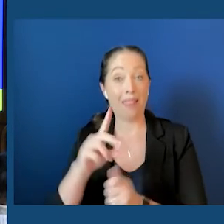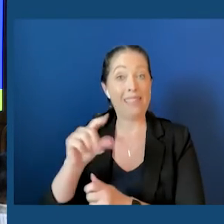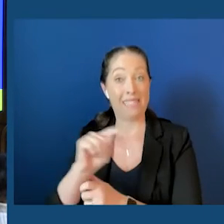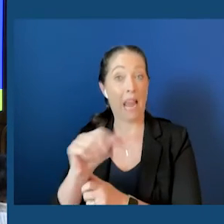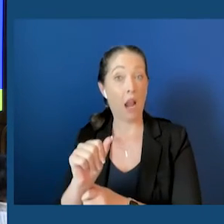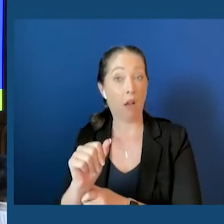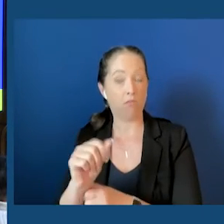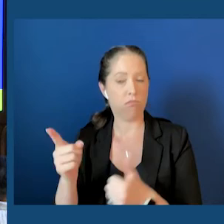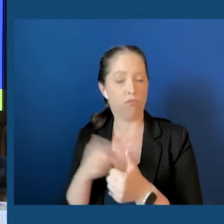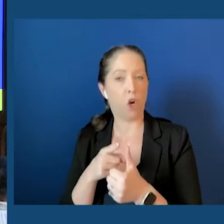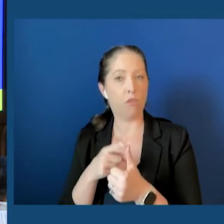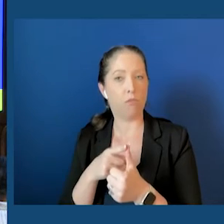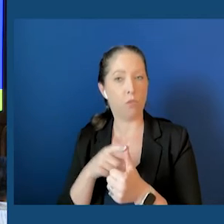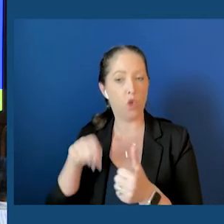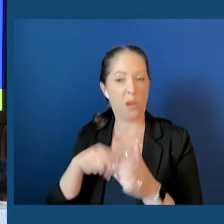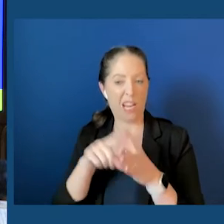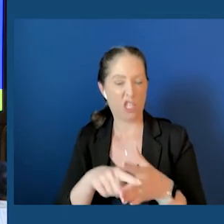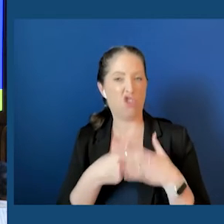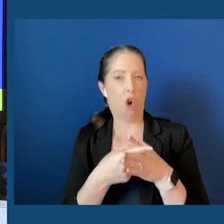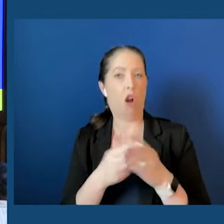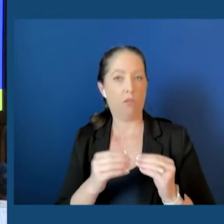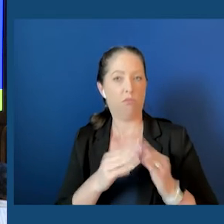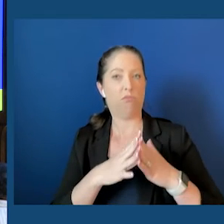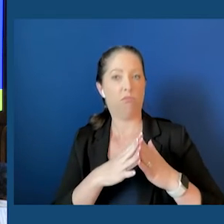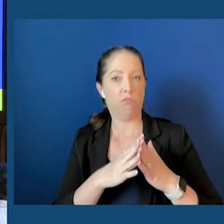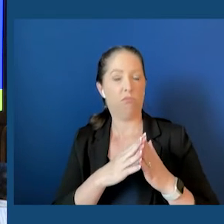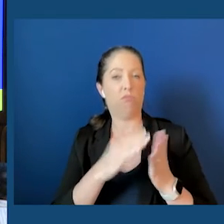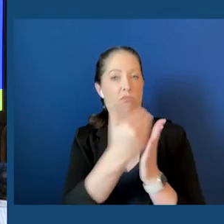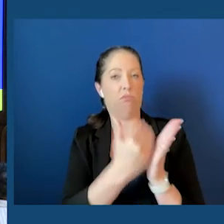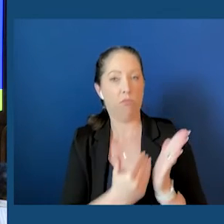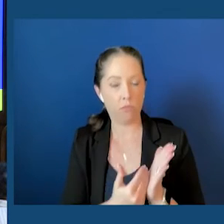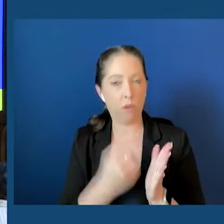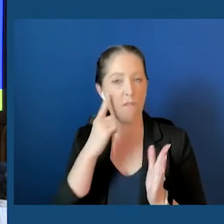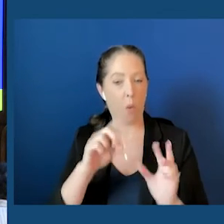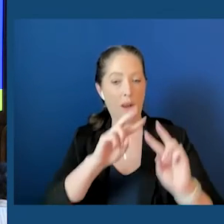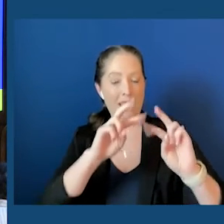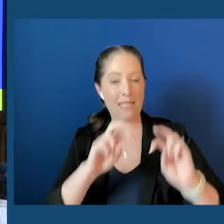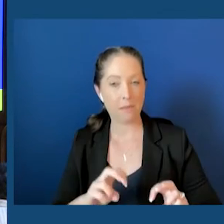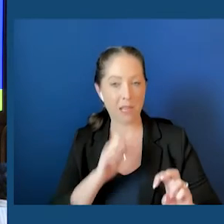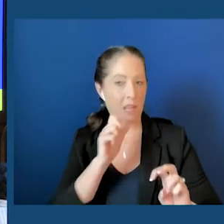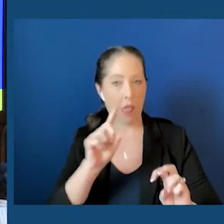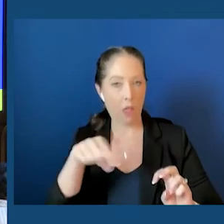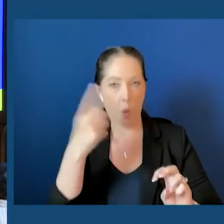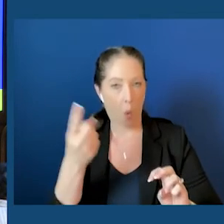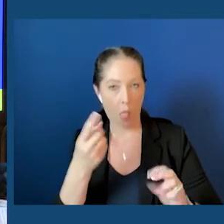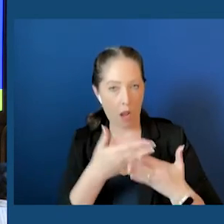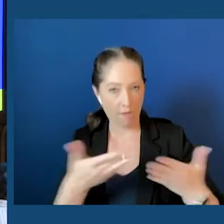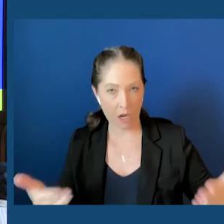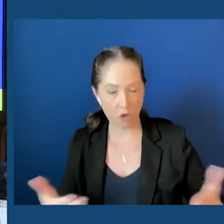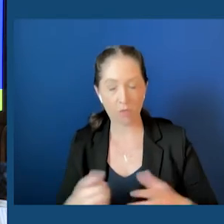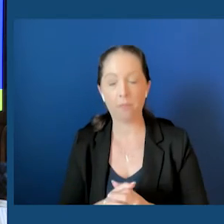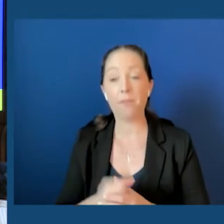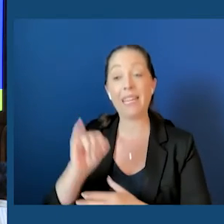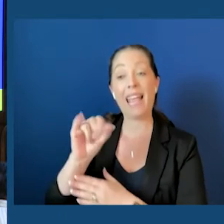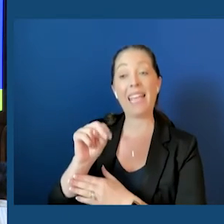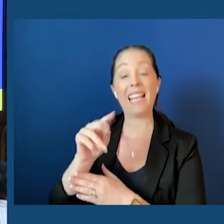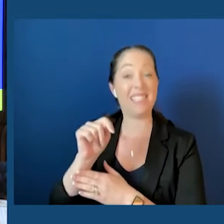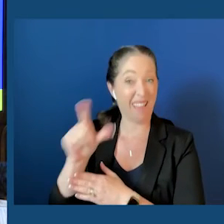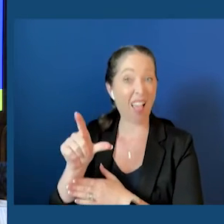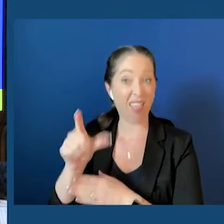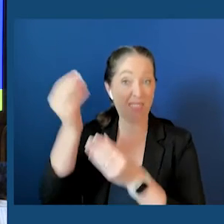You have to have a starting point to make that assessment, not the only factor. Intel, it's working